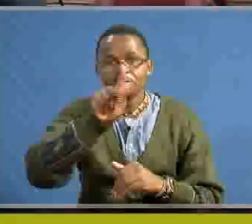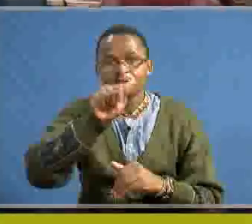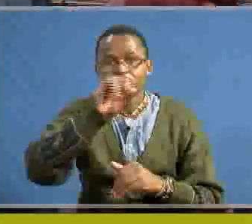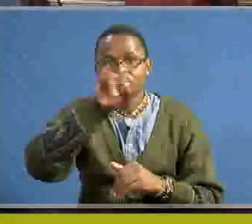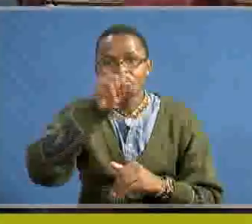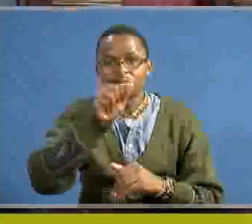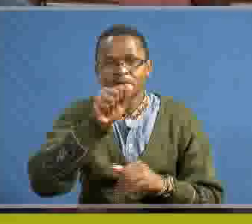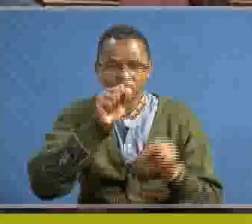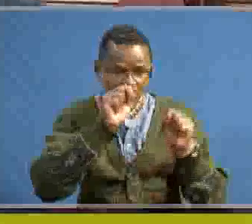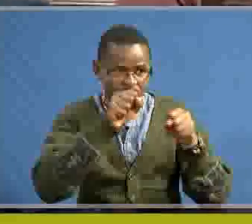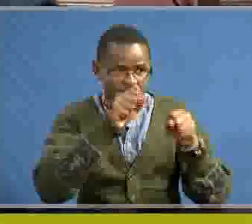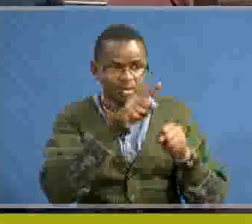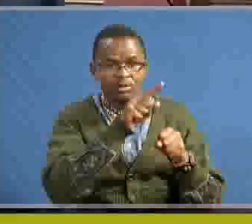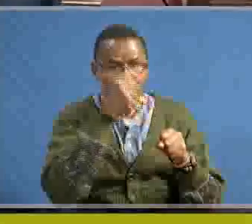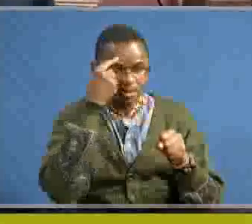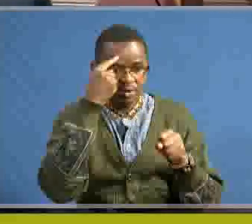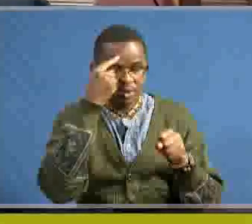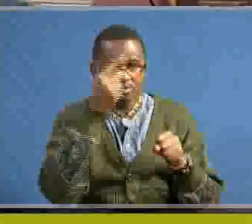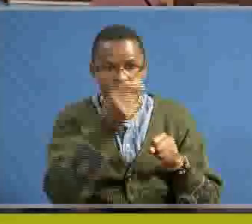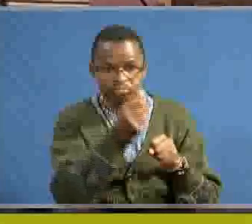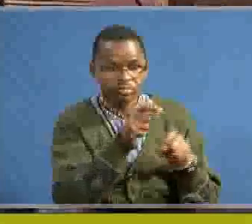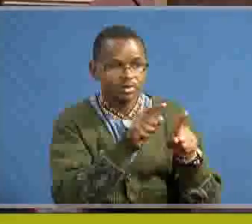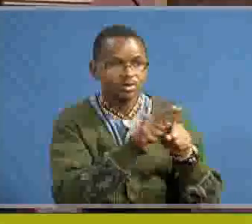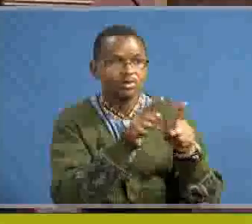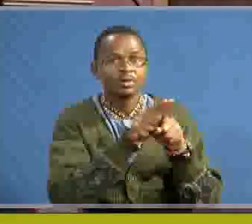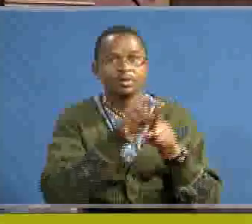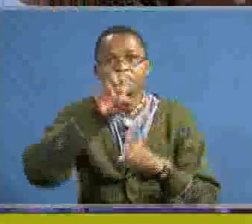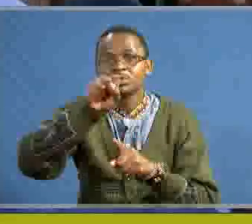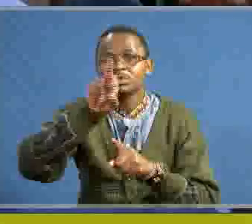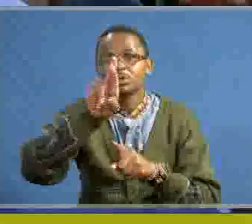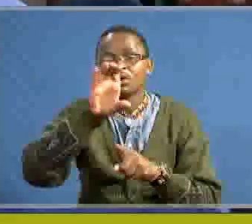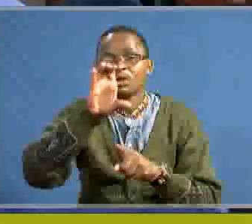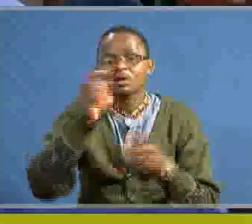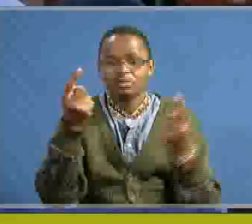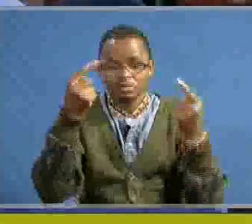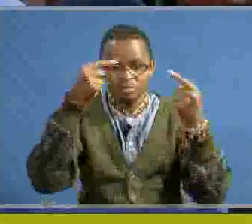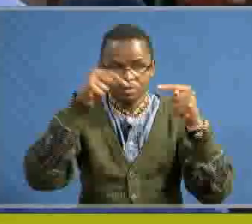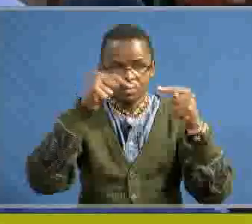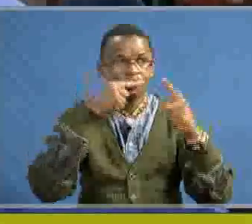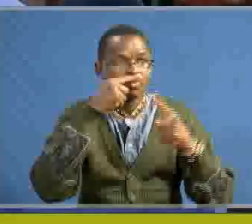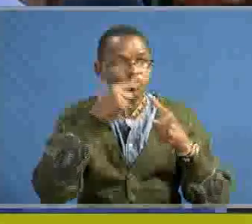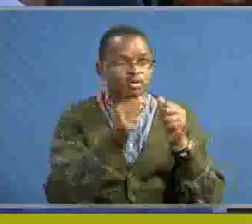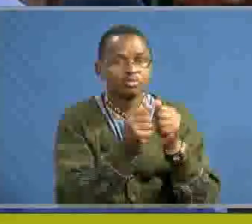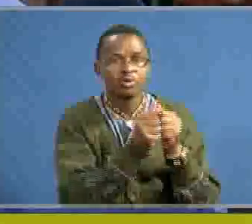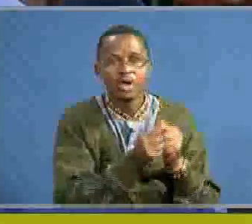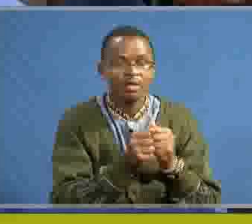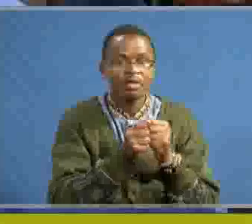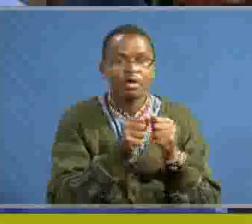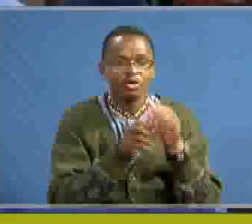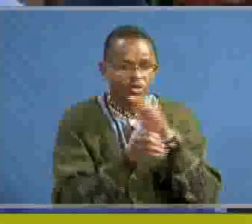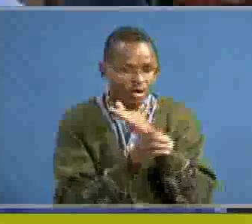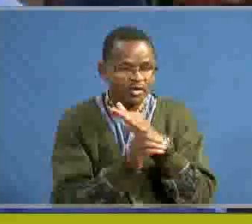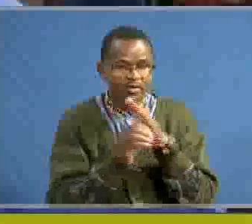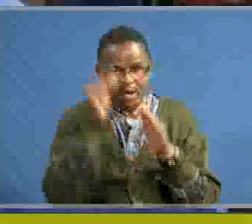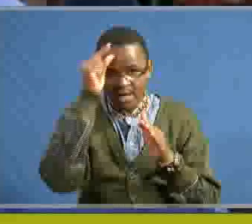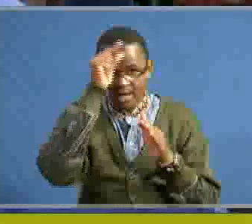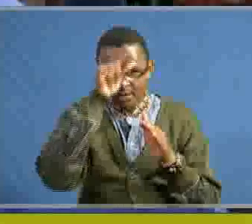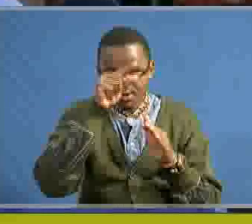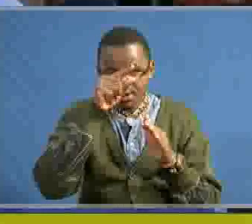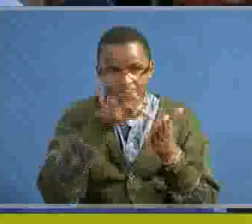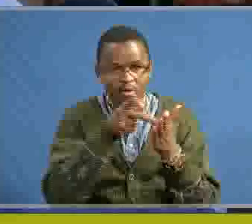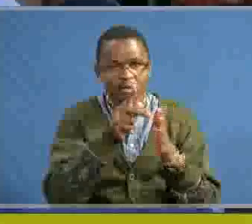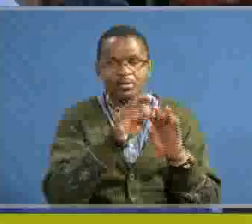when document JAMA is that a feather national SRC cooing in a medallion Ohio Raksha a circle is the county to